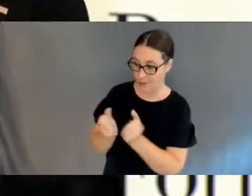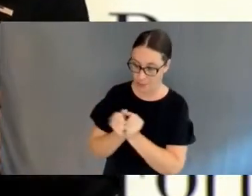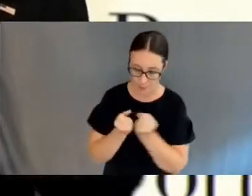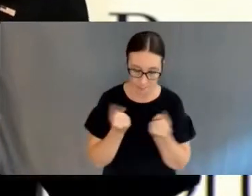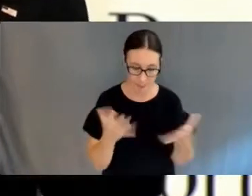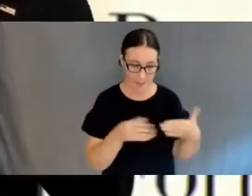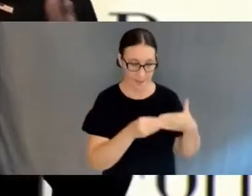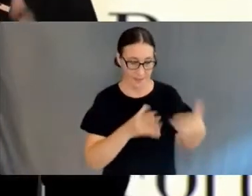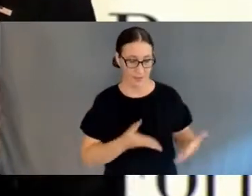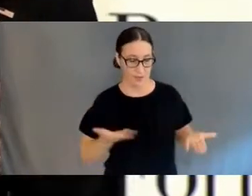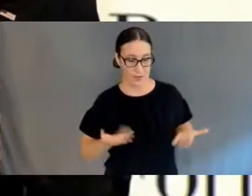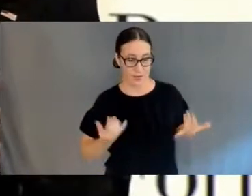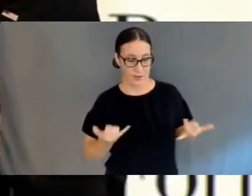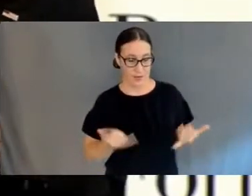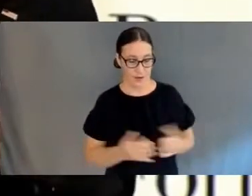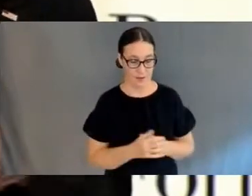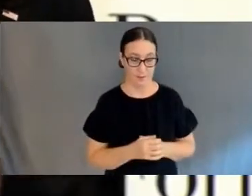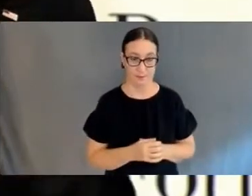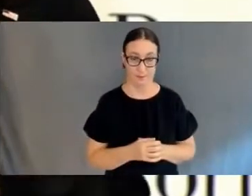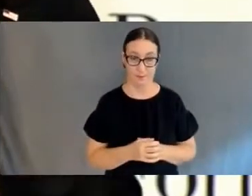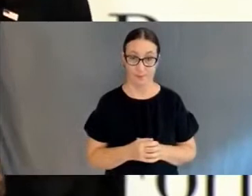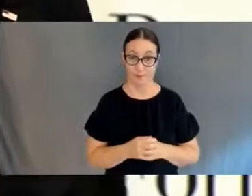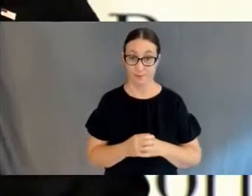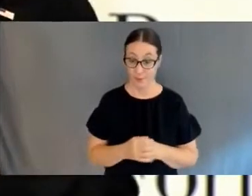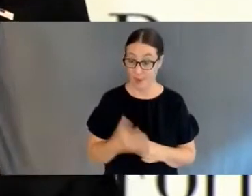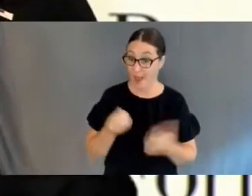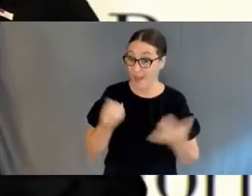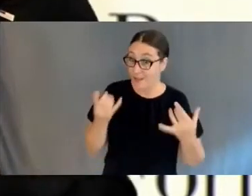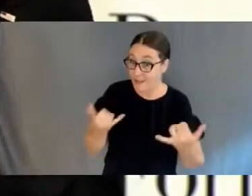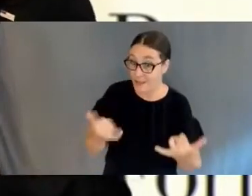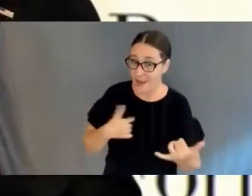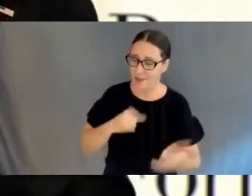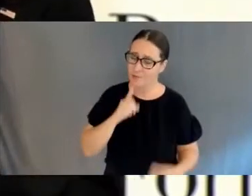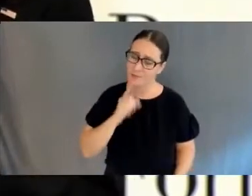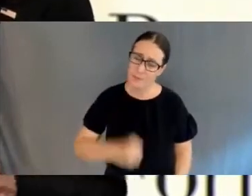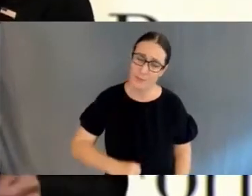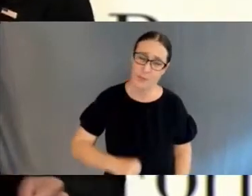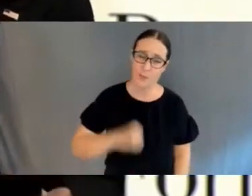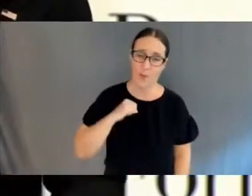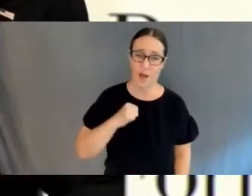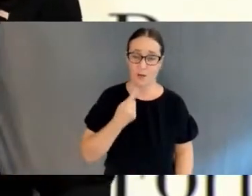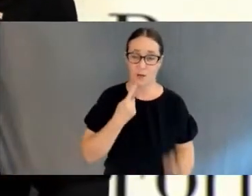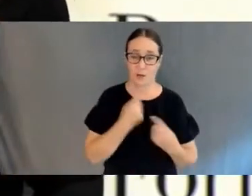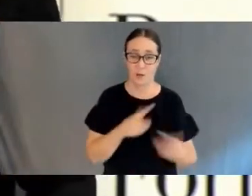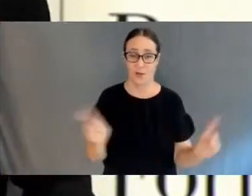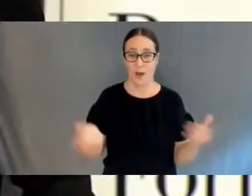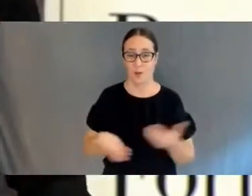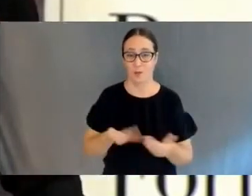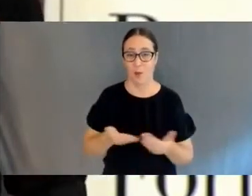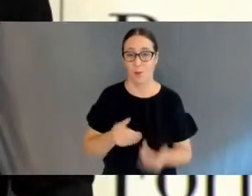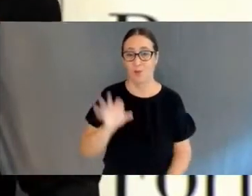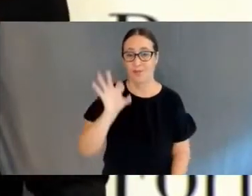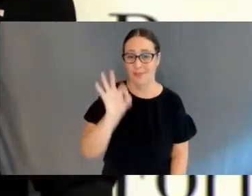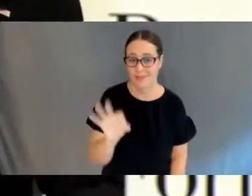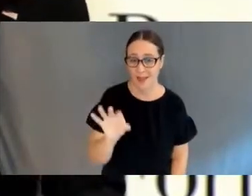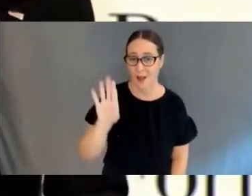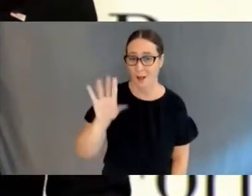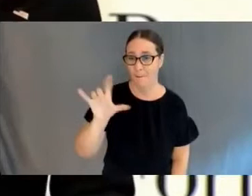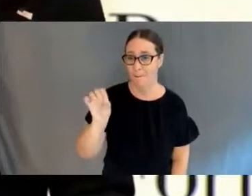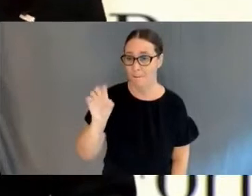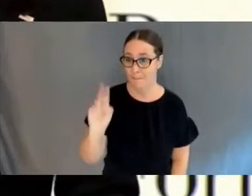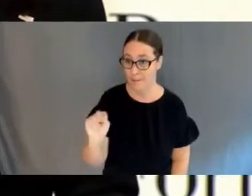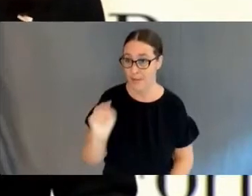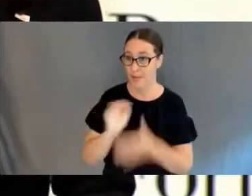And following up on that, today, I'm very proud to announce that almost $9 billion is